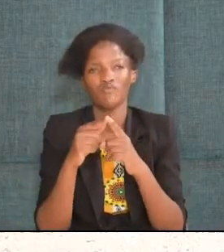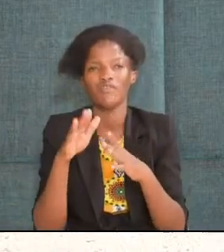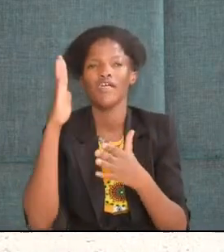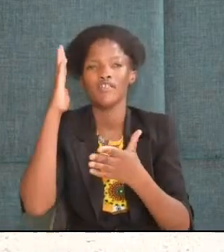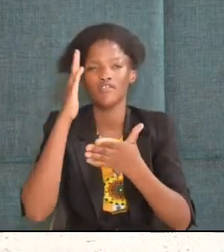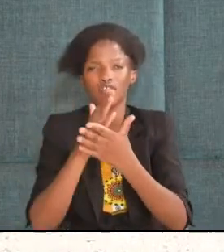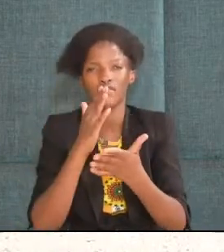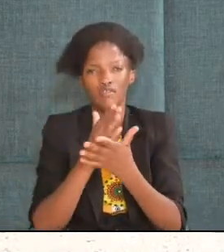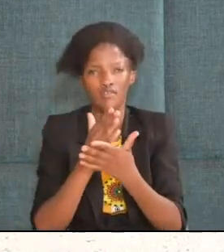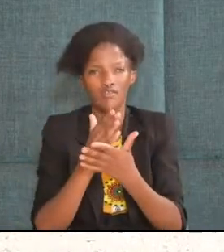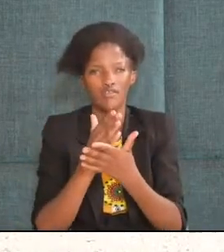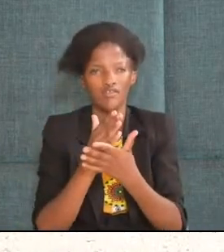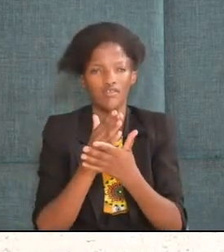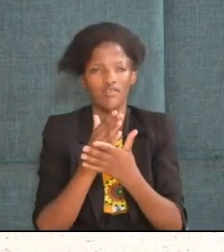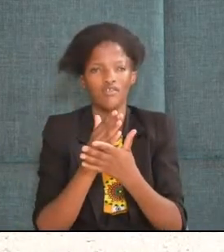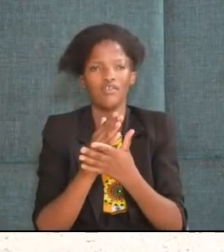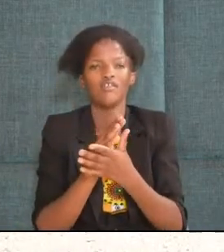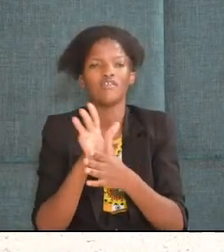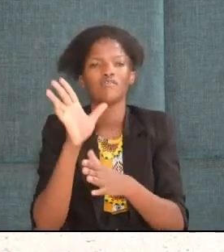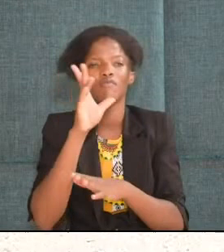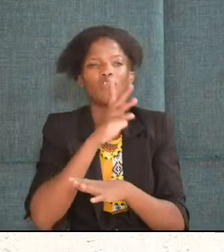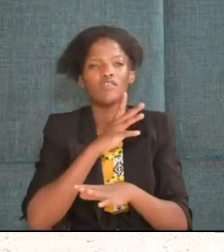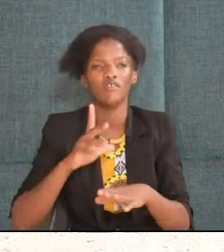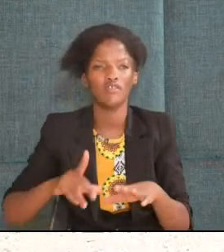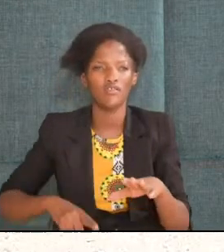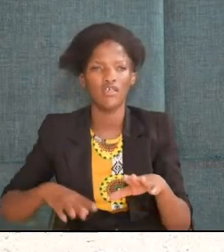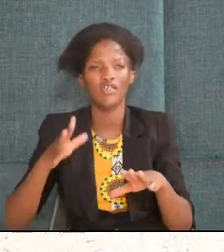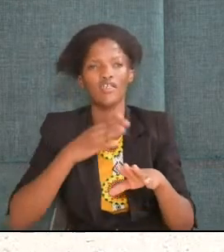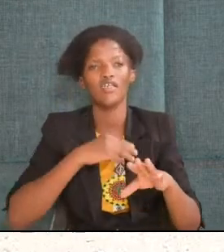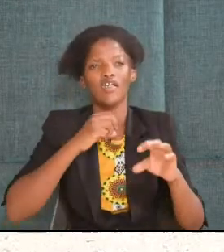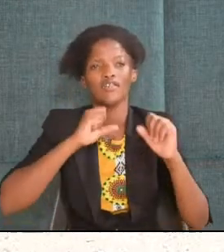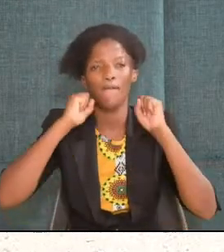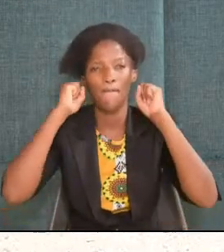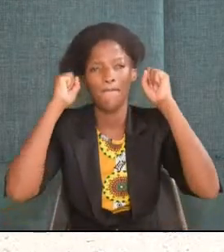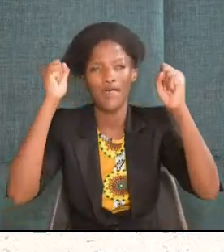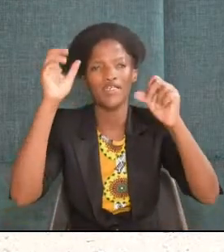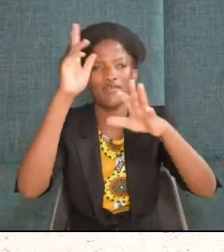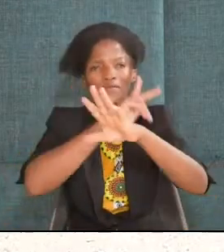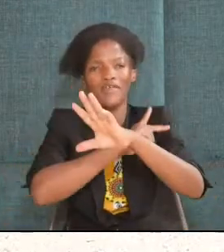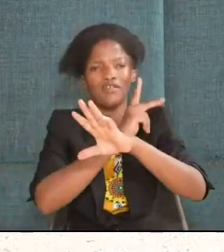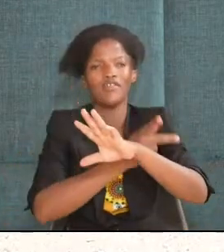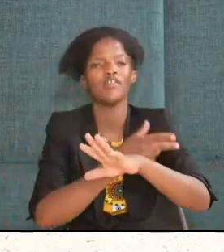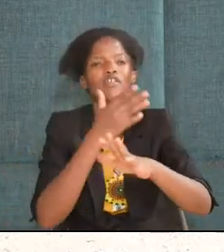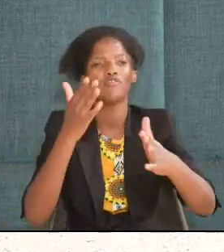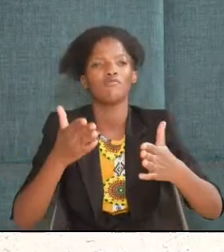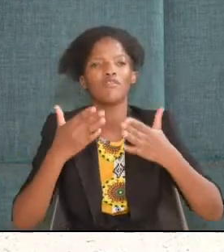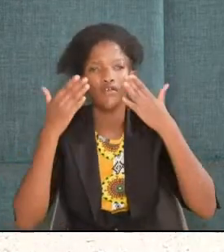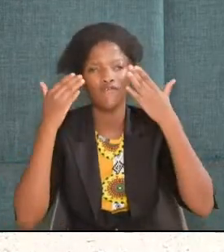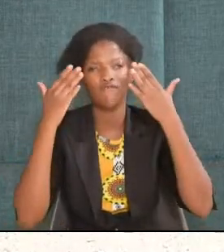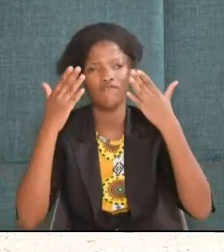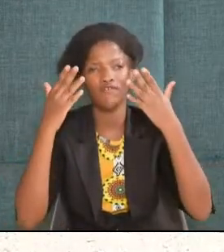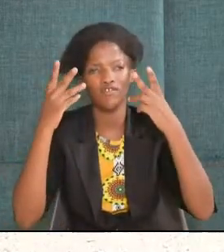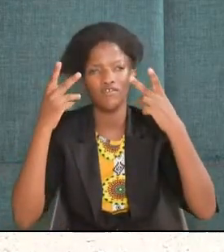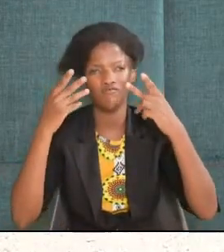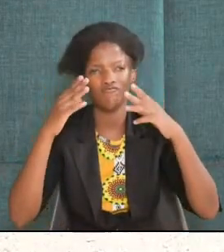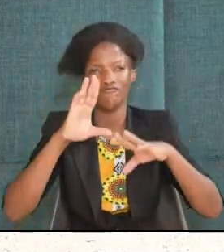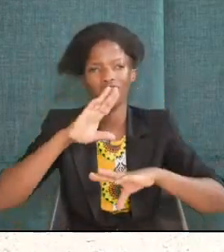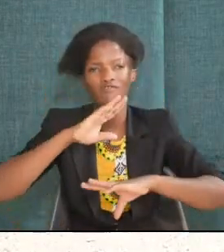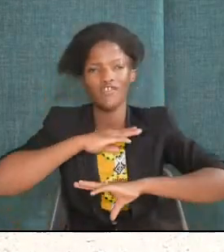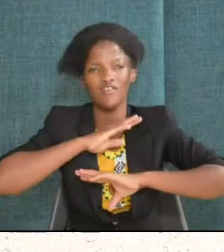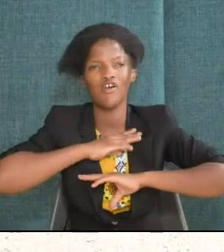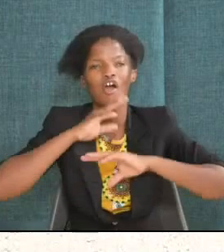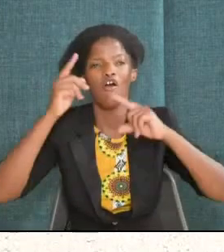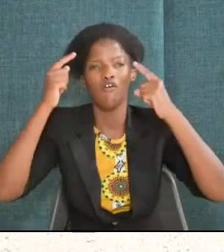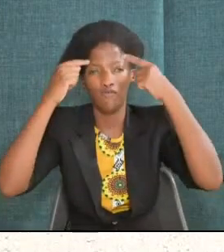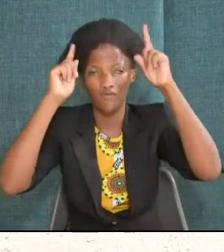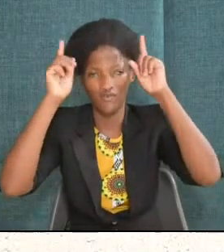Aha! Be strong in the Lord, and in his mighty power, put on the full armor of God, so that you can take a